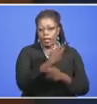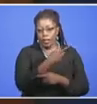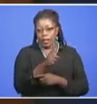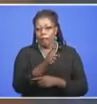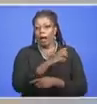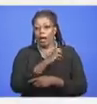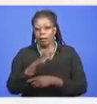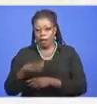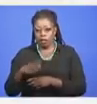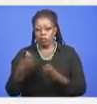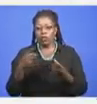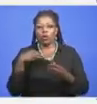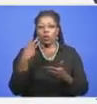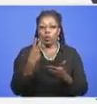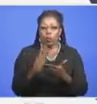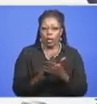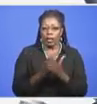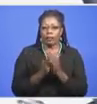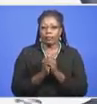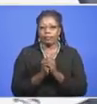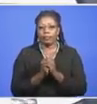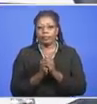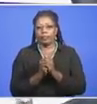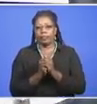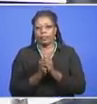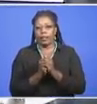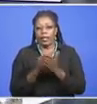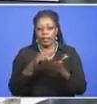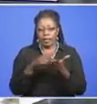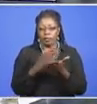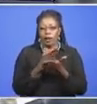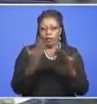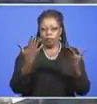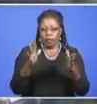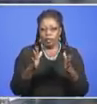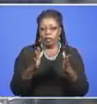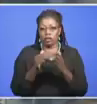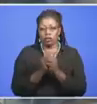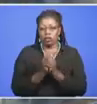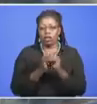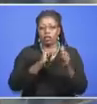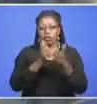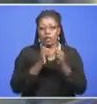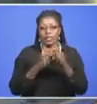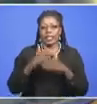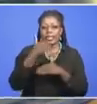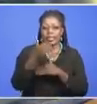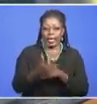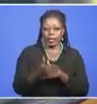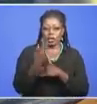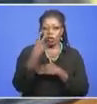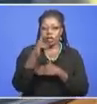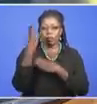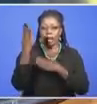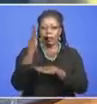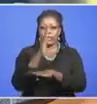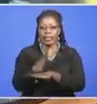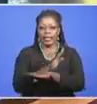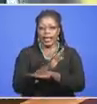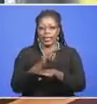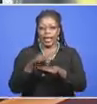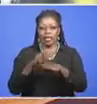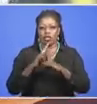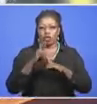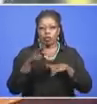well. Well, that does it for this segment of news. Stay tuned, though. Sports is up next. You're watching The Bahamas Tonight, The